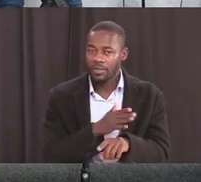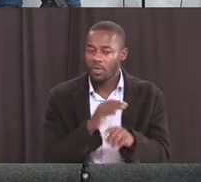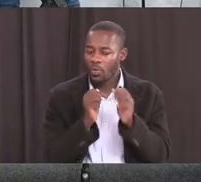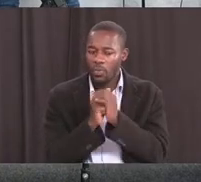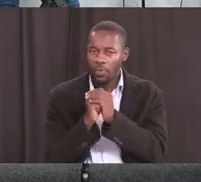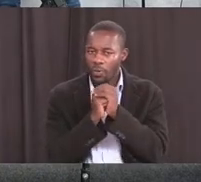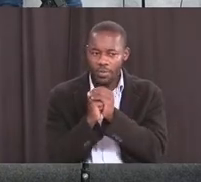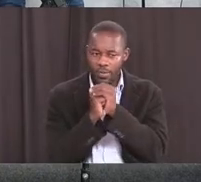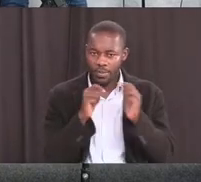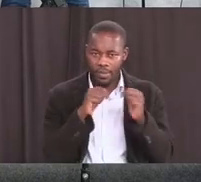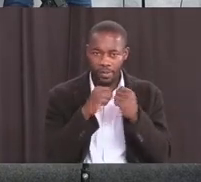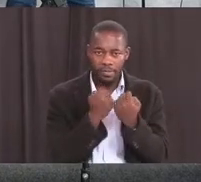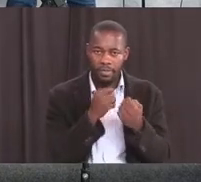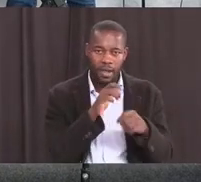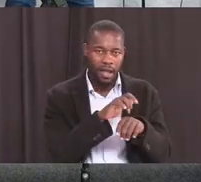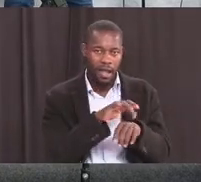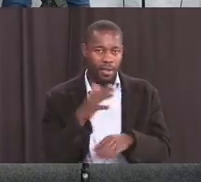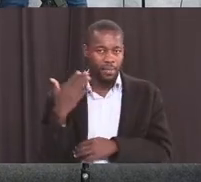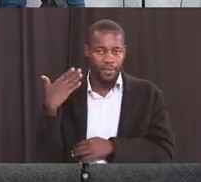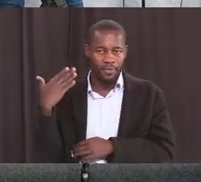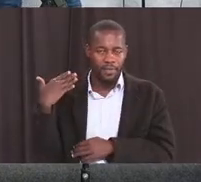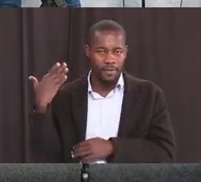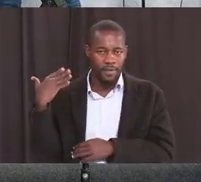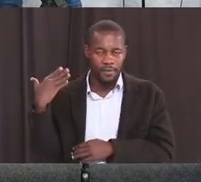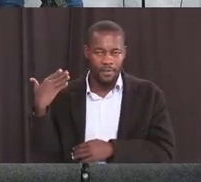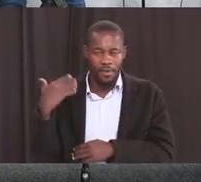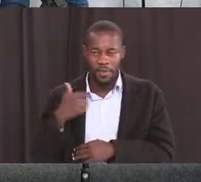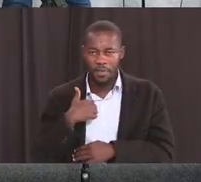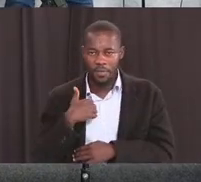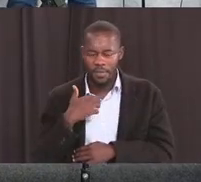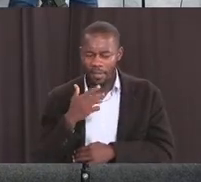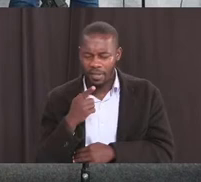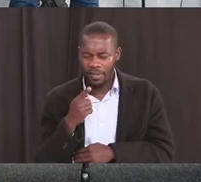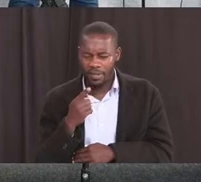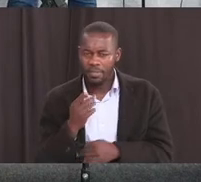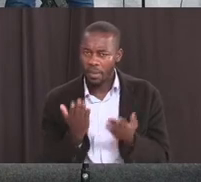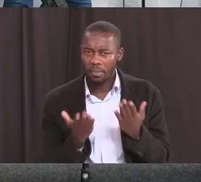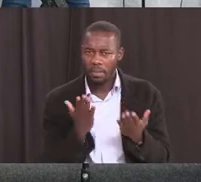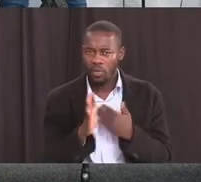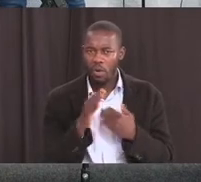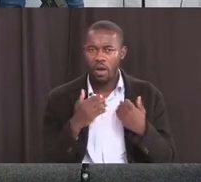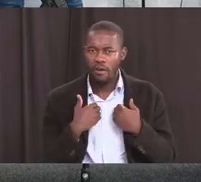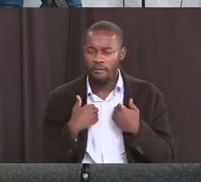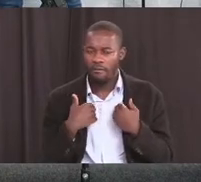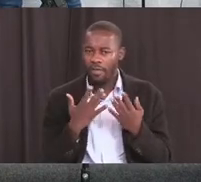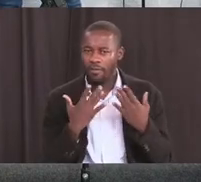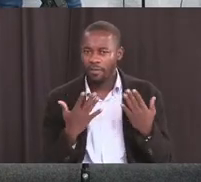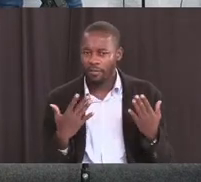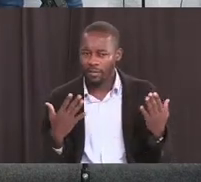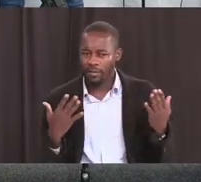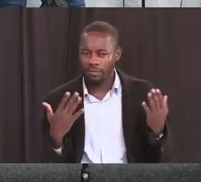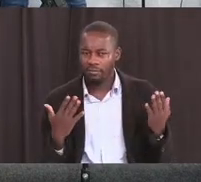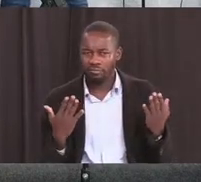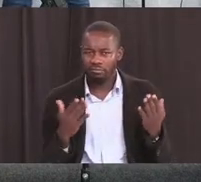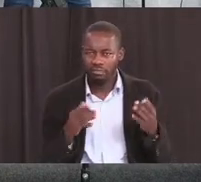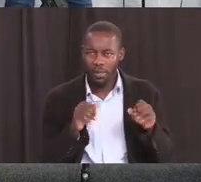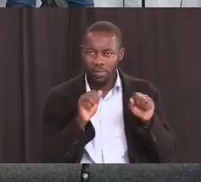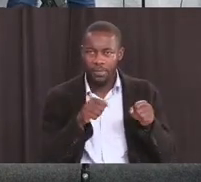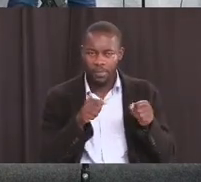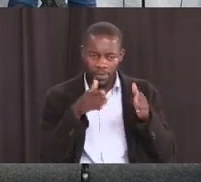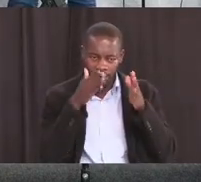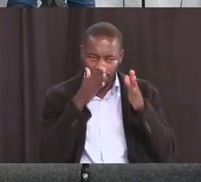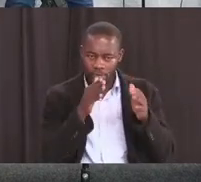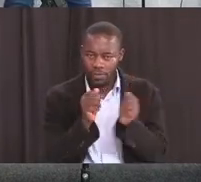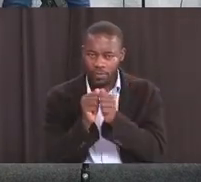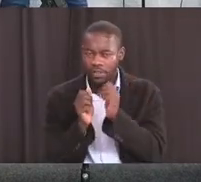team earlier, I just really had a sense that there's some people who might be already alive in Christ. They've woken up, but